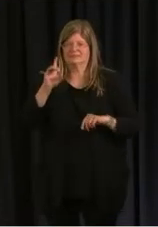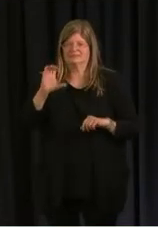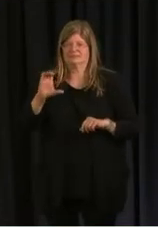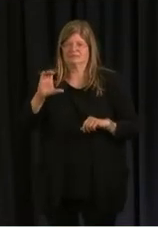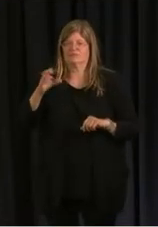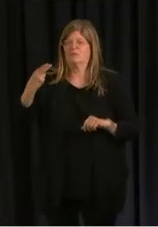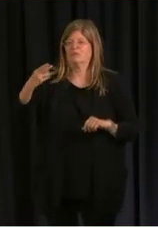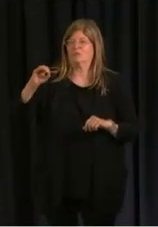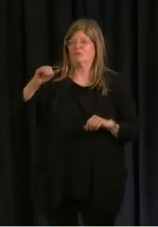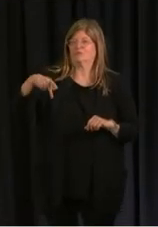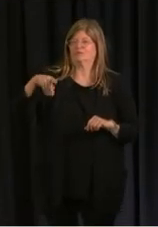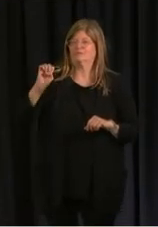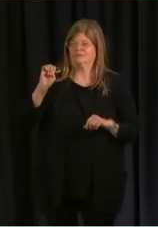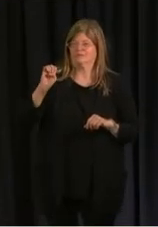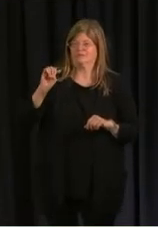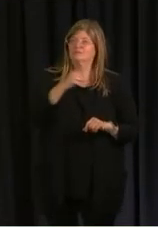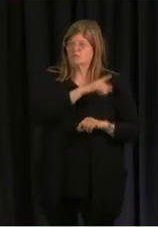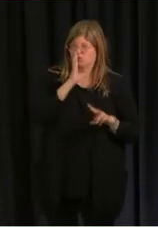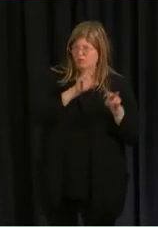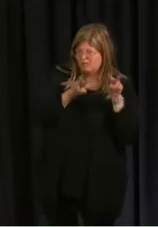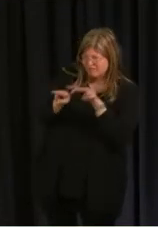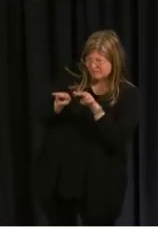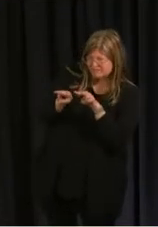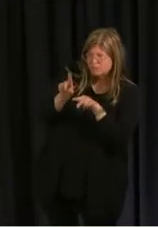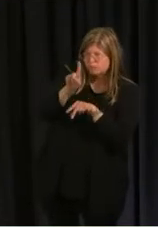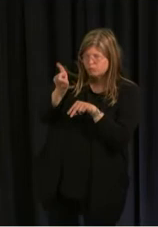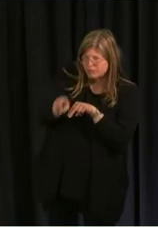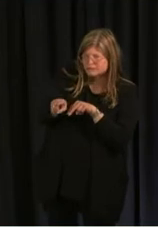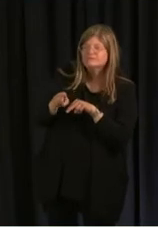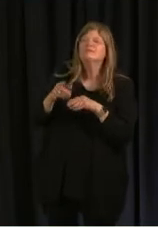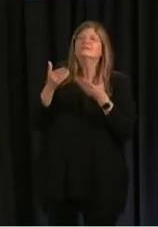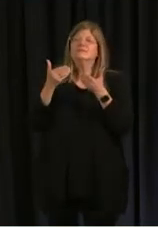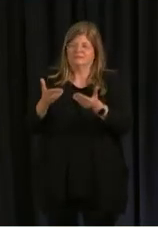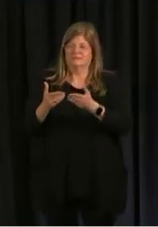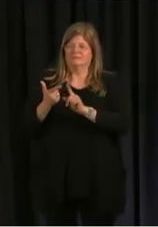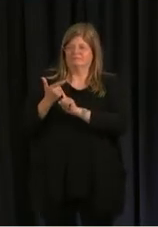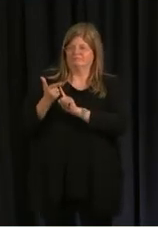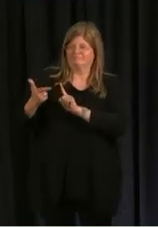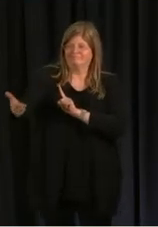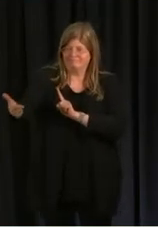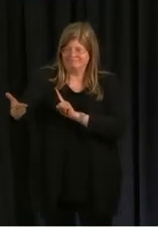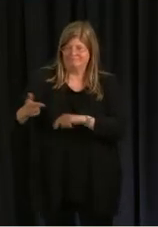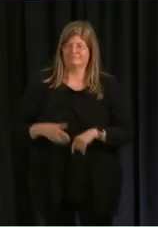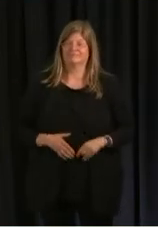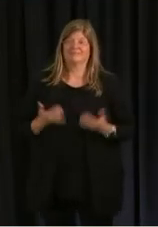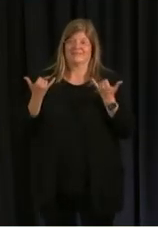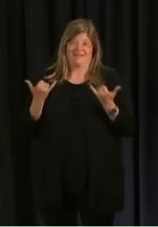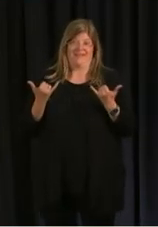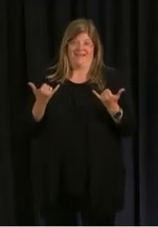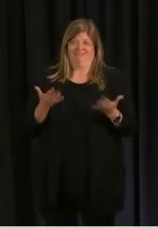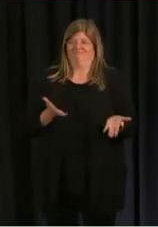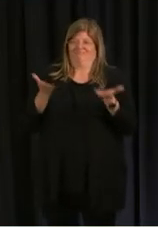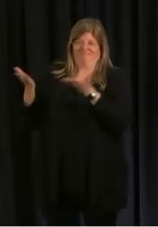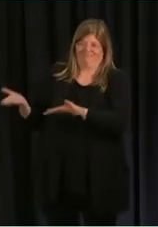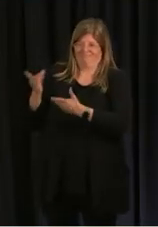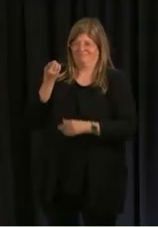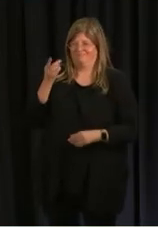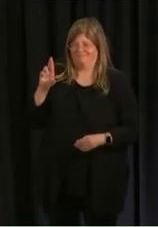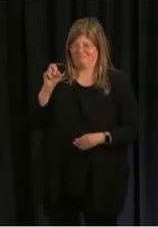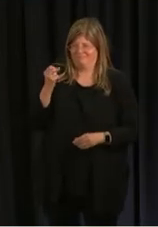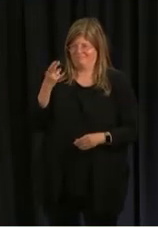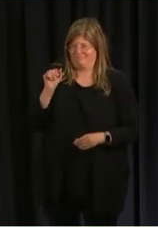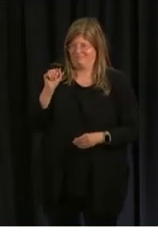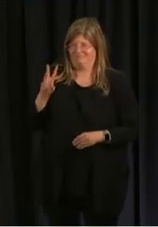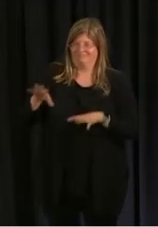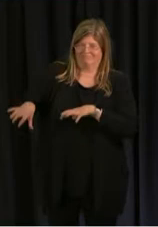go through our vaccine update, I'm going to pass it over to Dr. Shah. Thank you, and good evening,